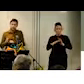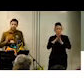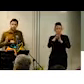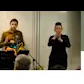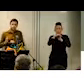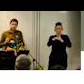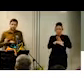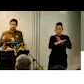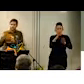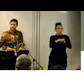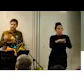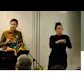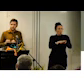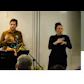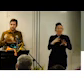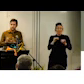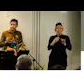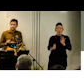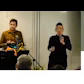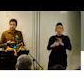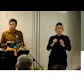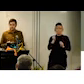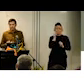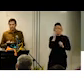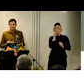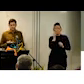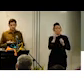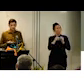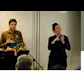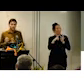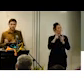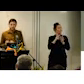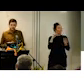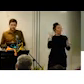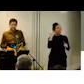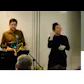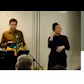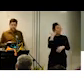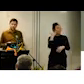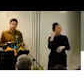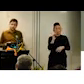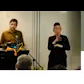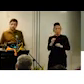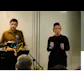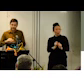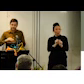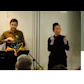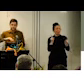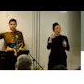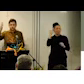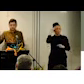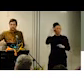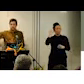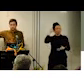and we just play a tone. And if you play a little sound, like a little beep, people don't wake up, they don't hear it, but their brains recognize it,